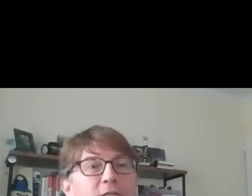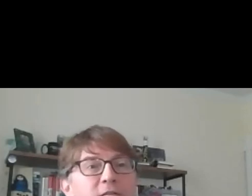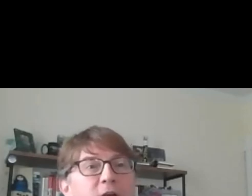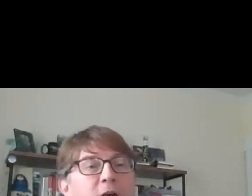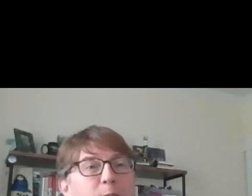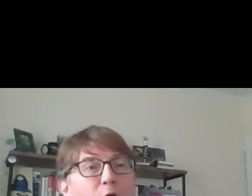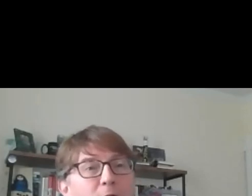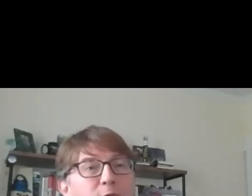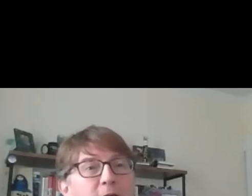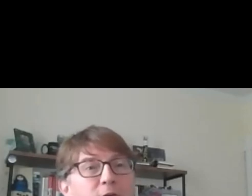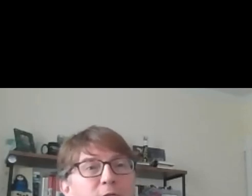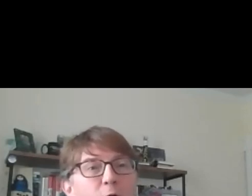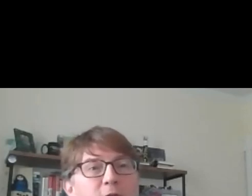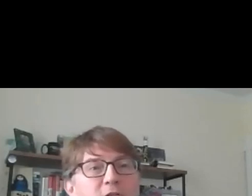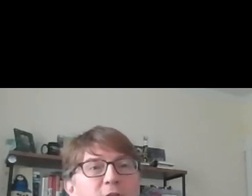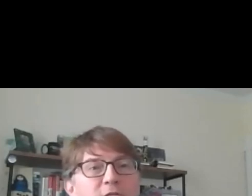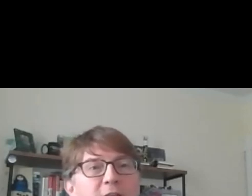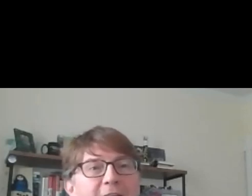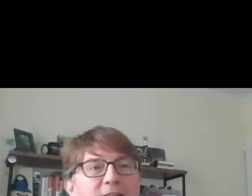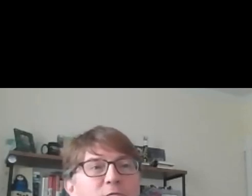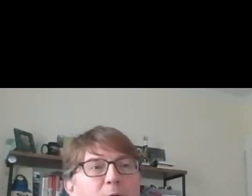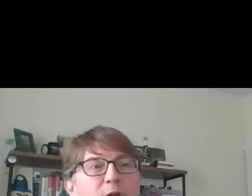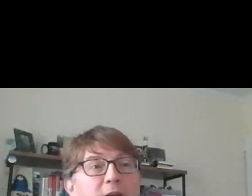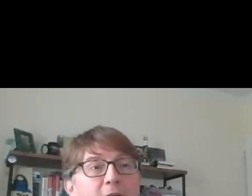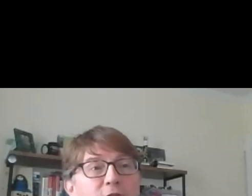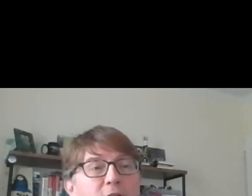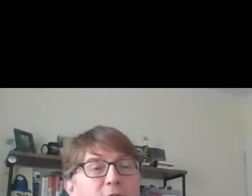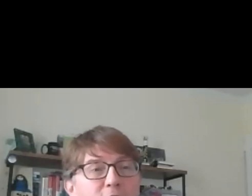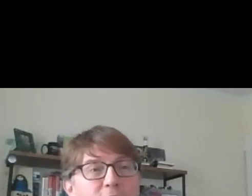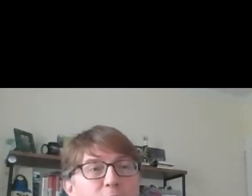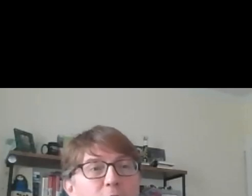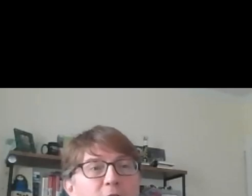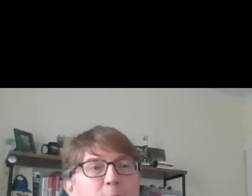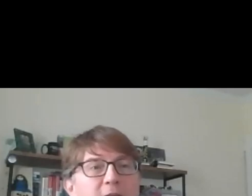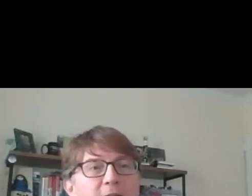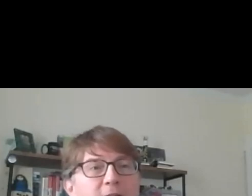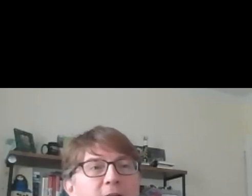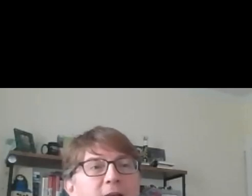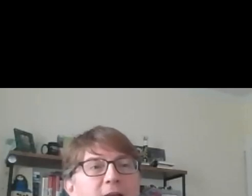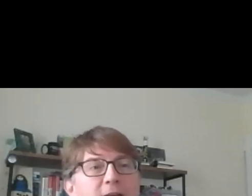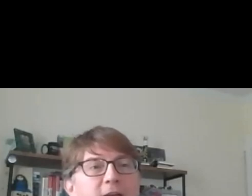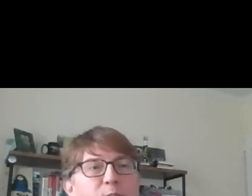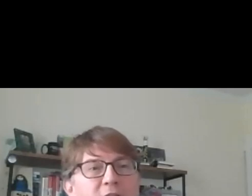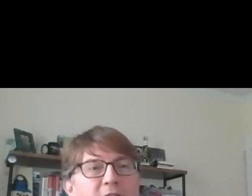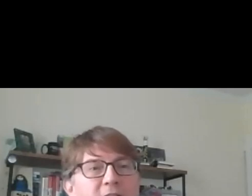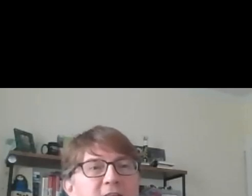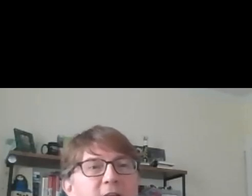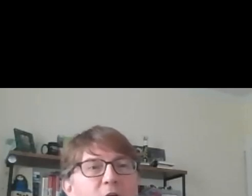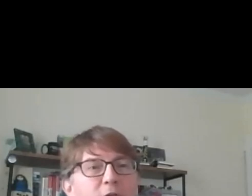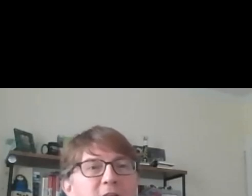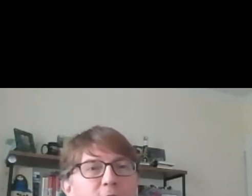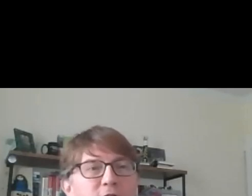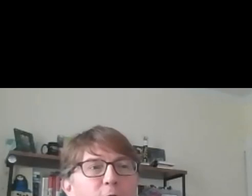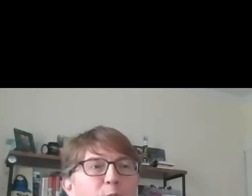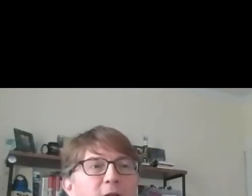He was the program director for the 2008 Republican National Convention for John McCain, and he's president and